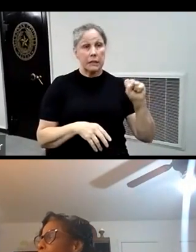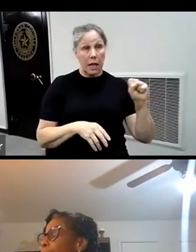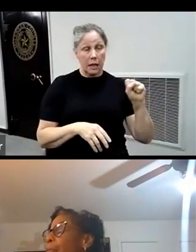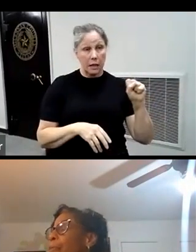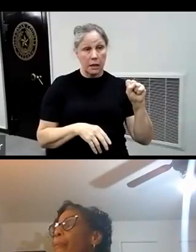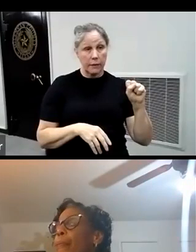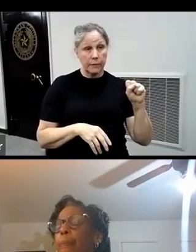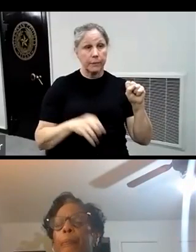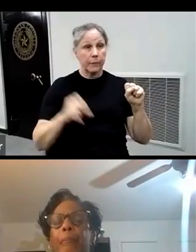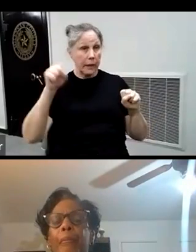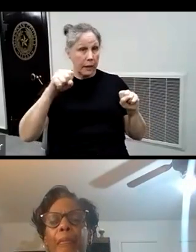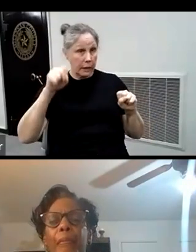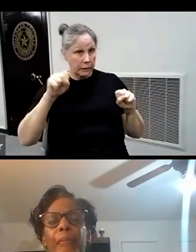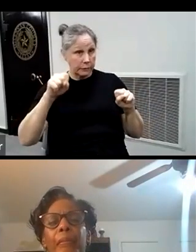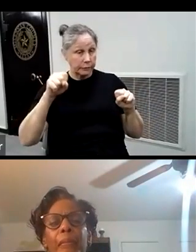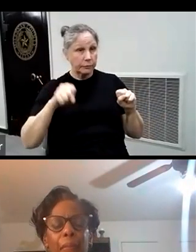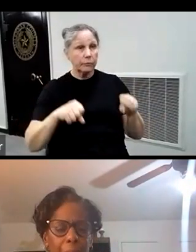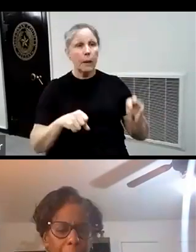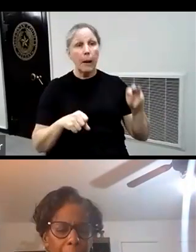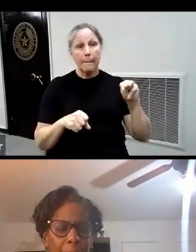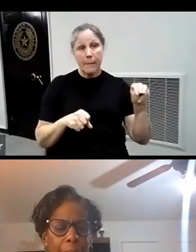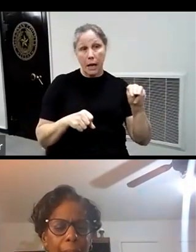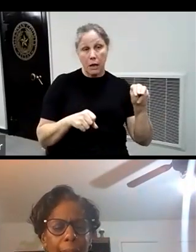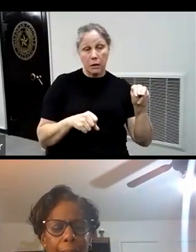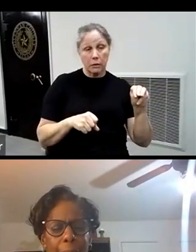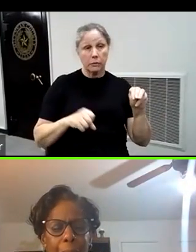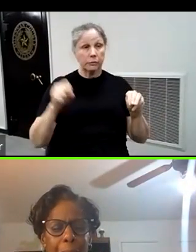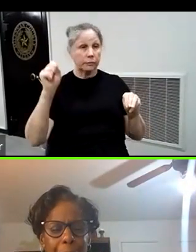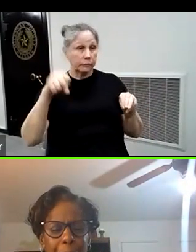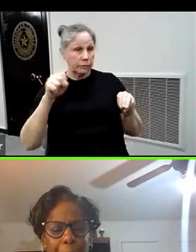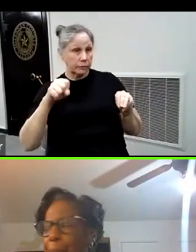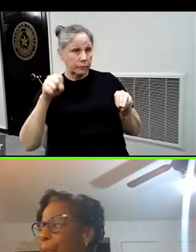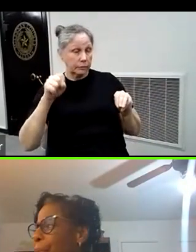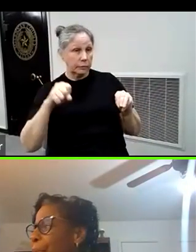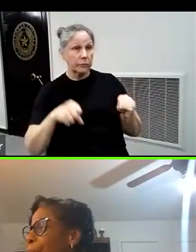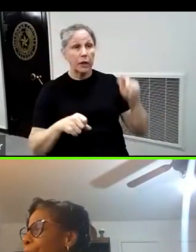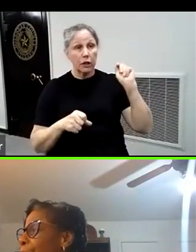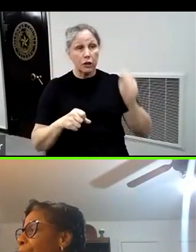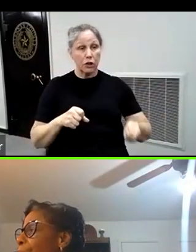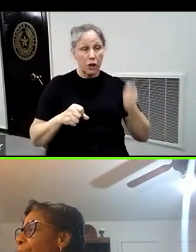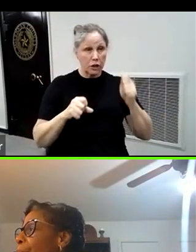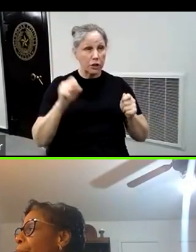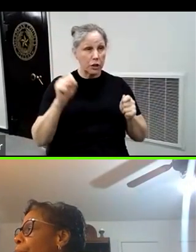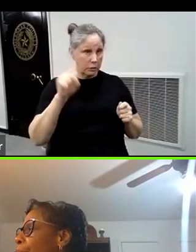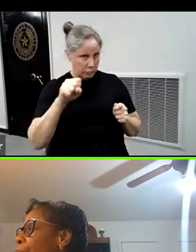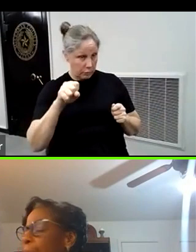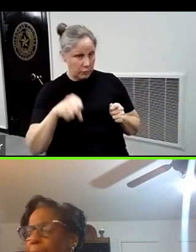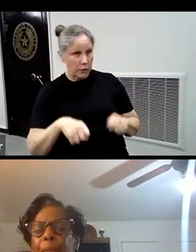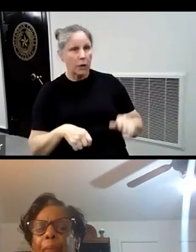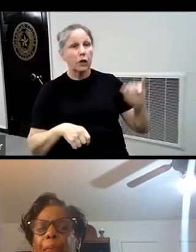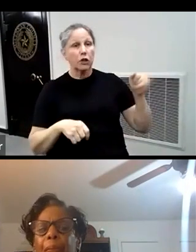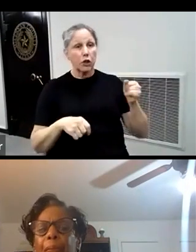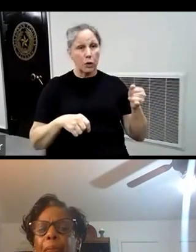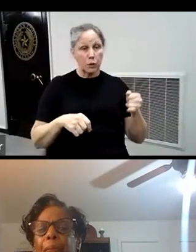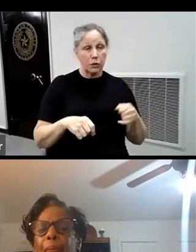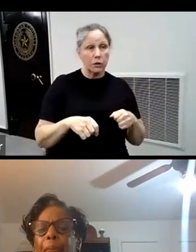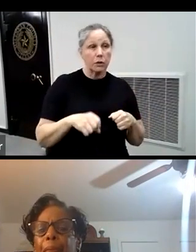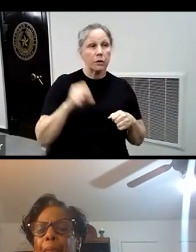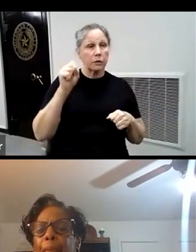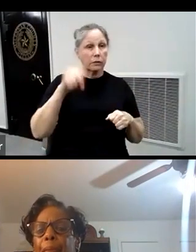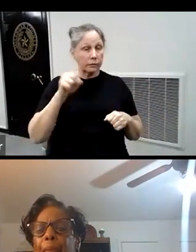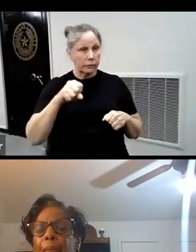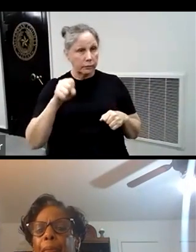Snell, Aye. Commissioner Miller, Aye. Judge Dalton, Aye. Commissioner Jones,